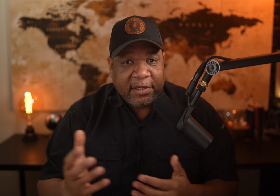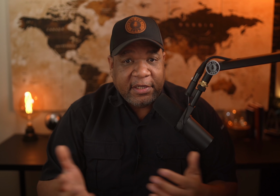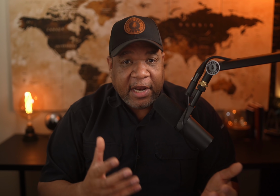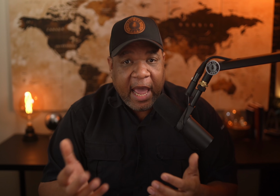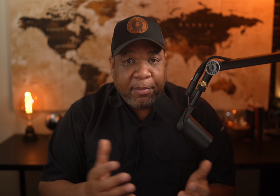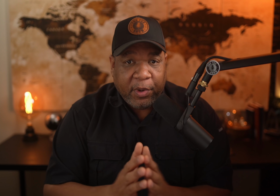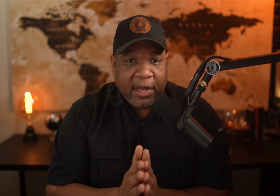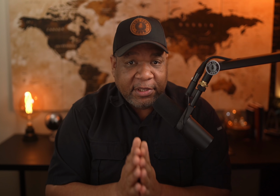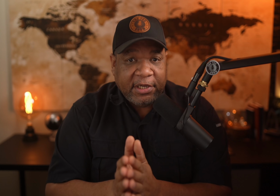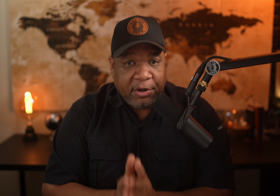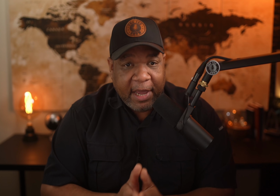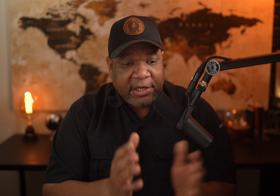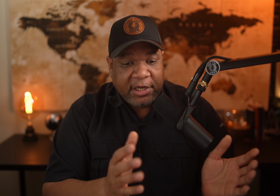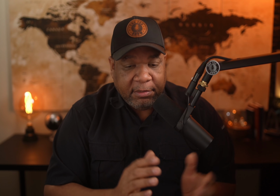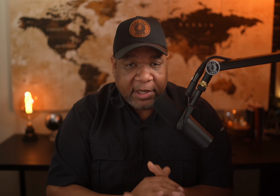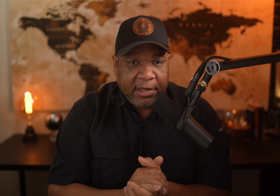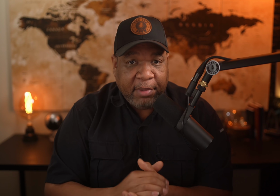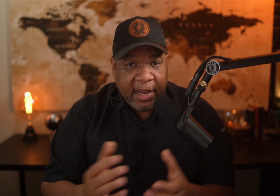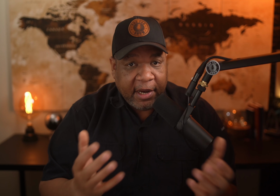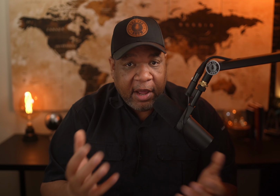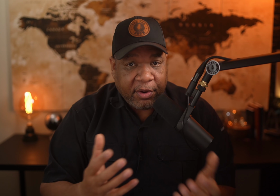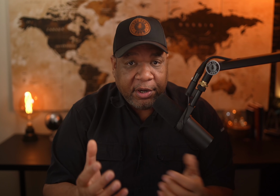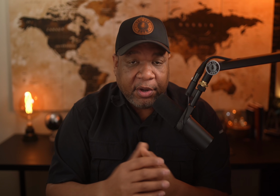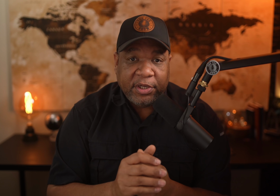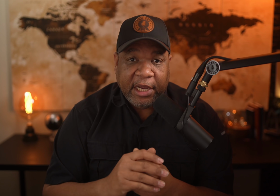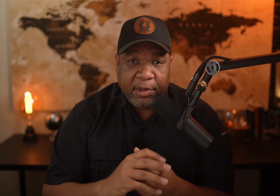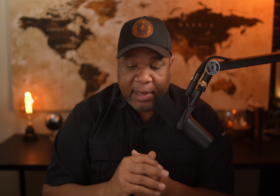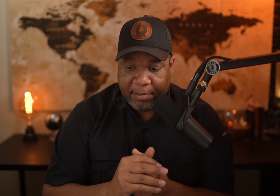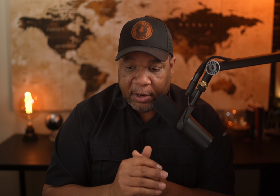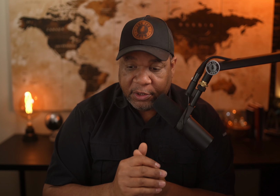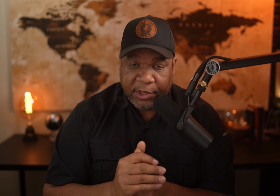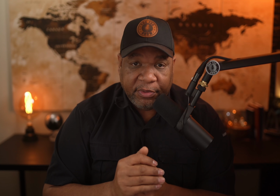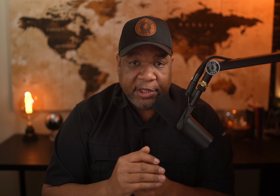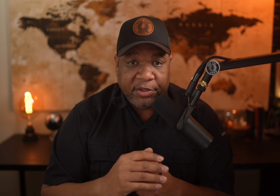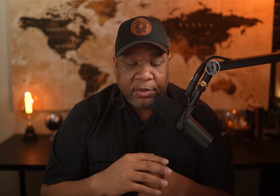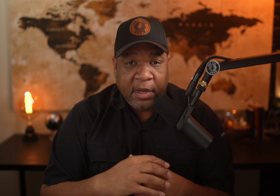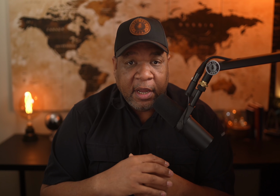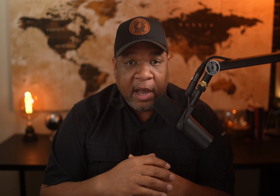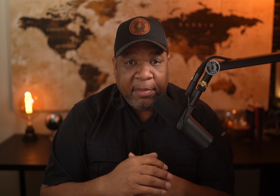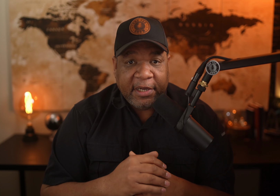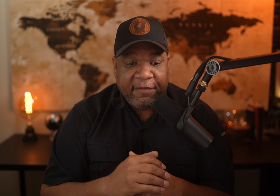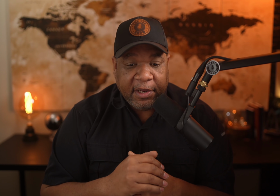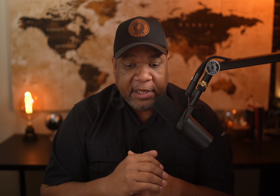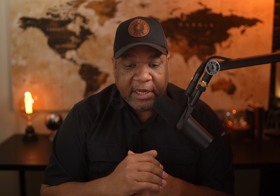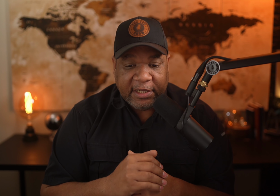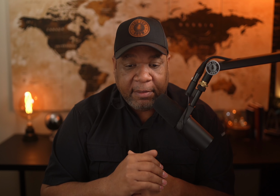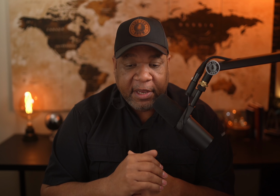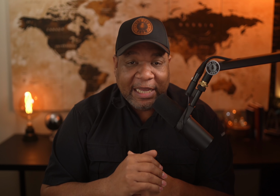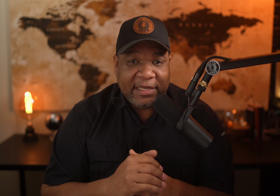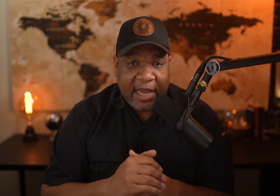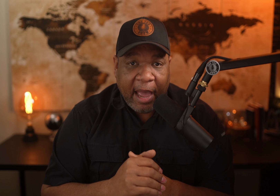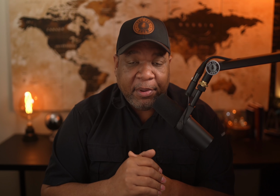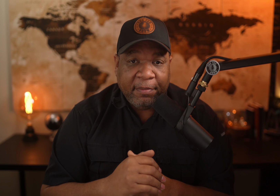what is going to happen when it comes to Senator Manchin and President Biden and how they're going to negotiate Build Back Better in 2022. But definitely